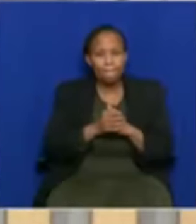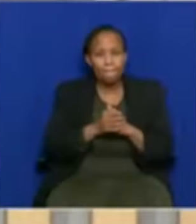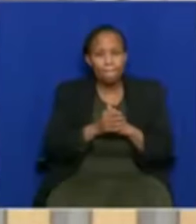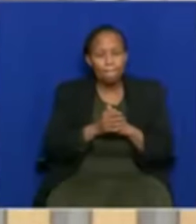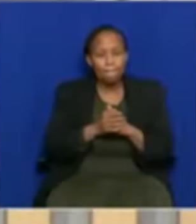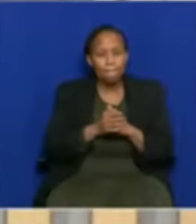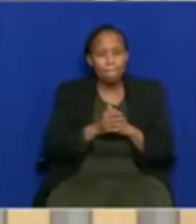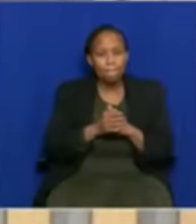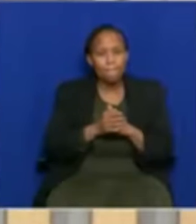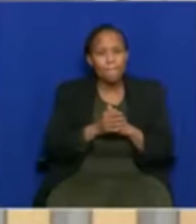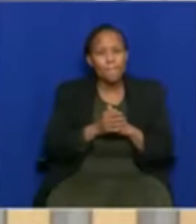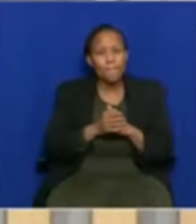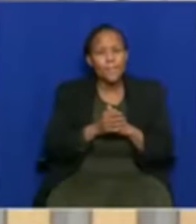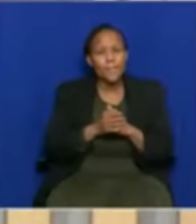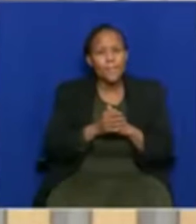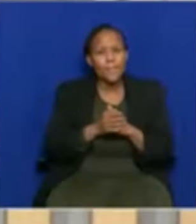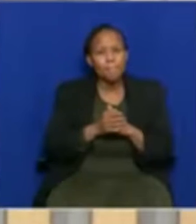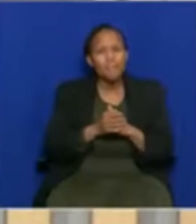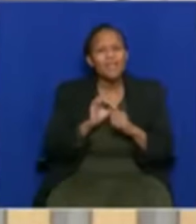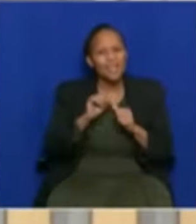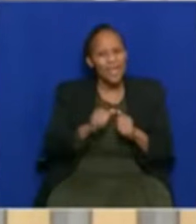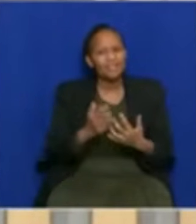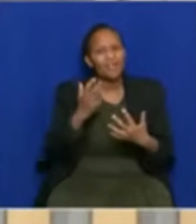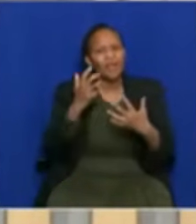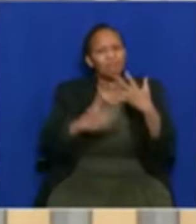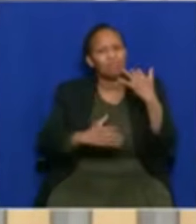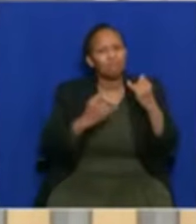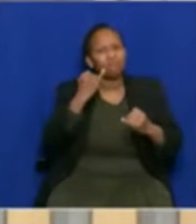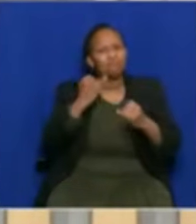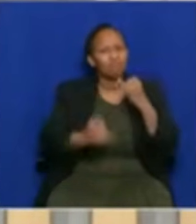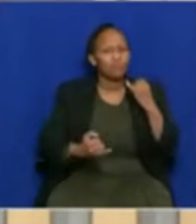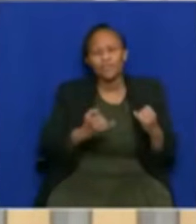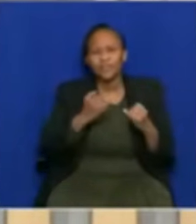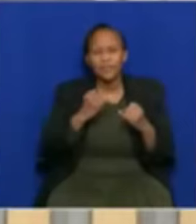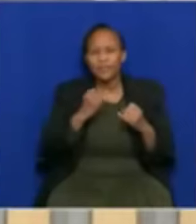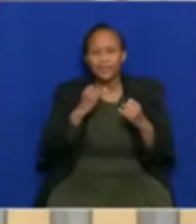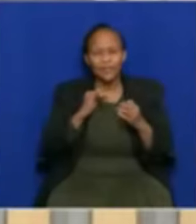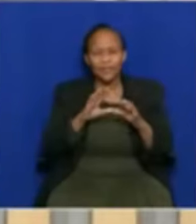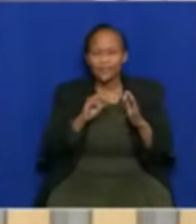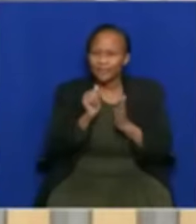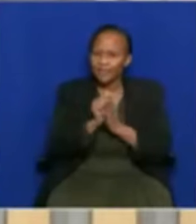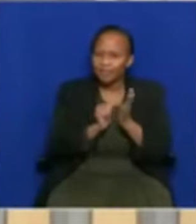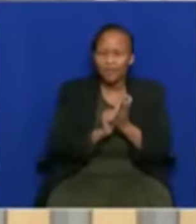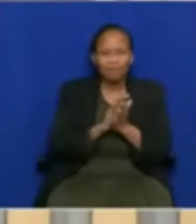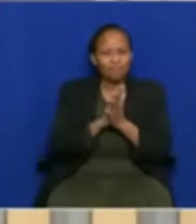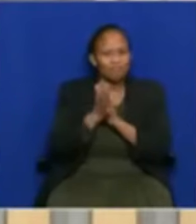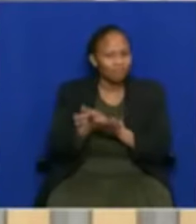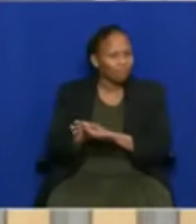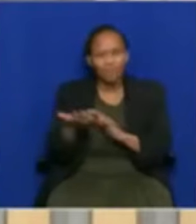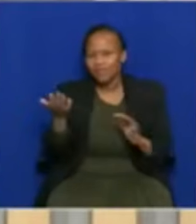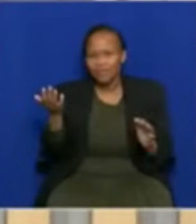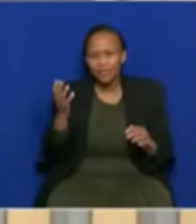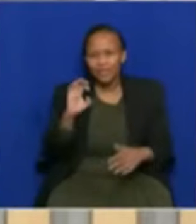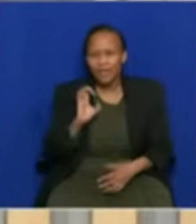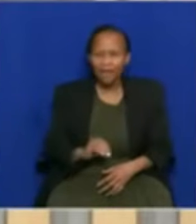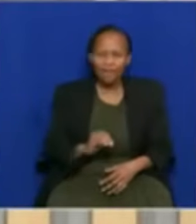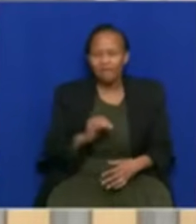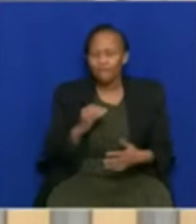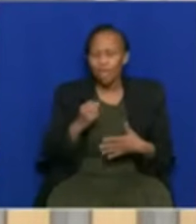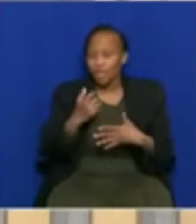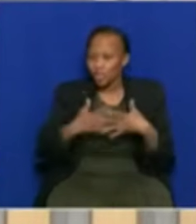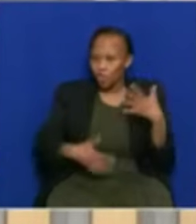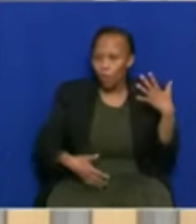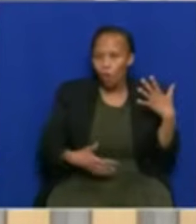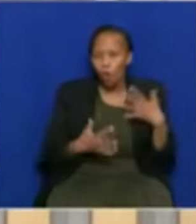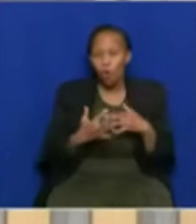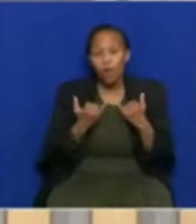are discrepancies. Statements have been tampered with, etc., which resulted in, when we investigated the case,